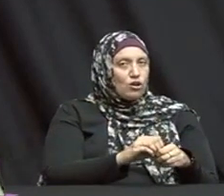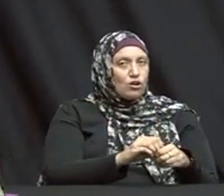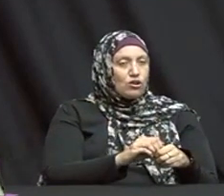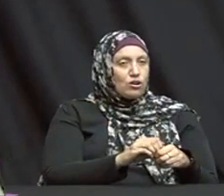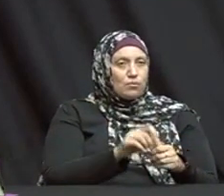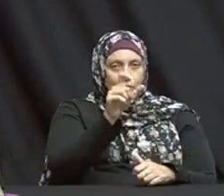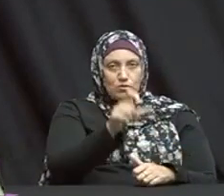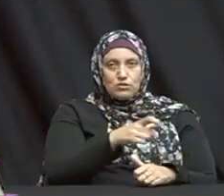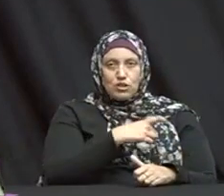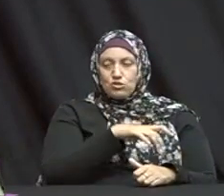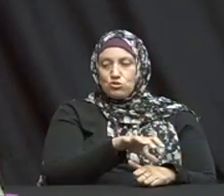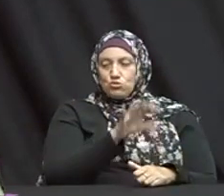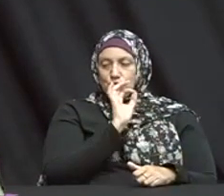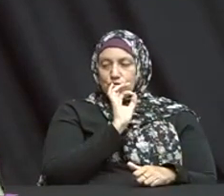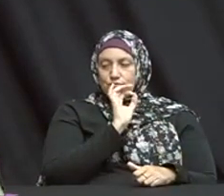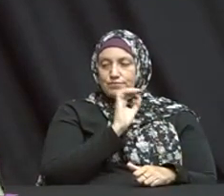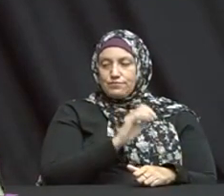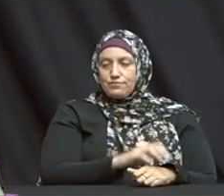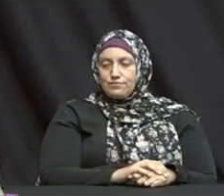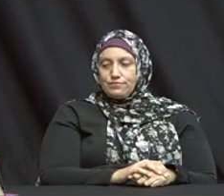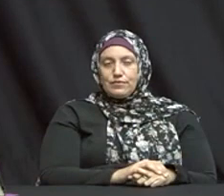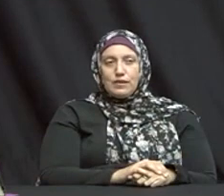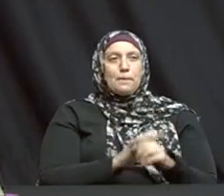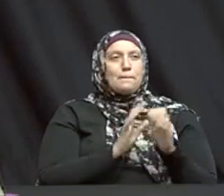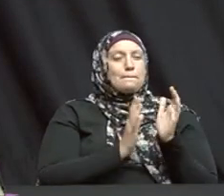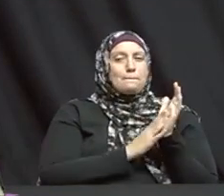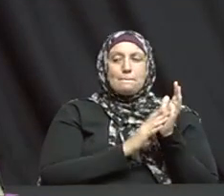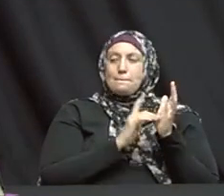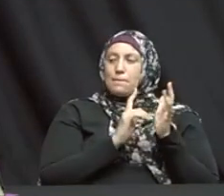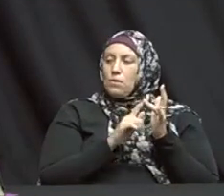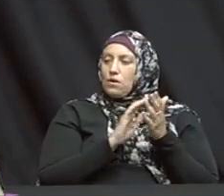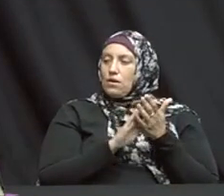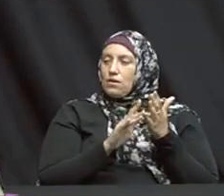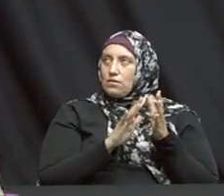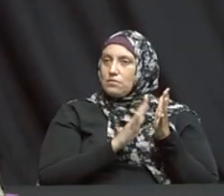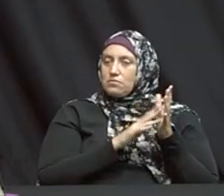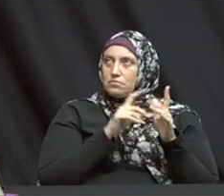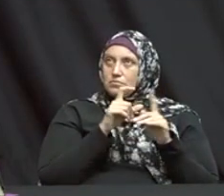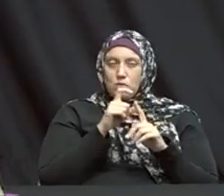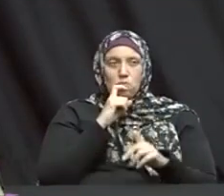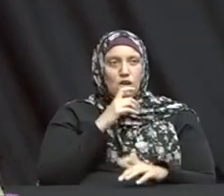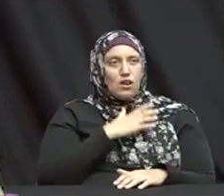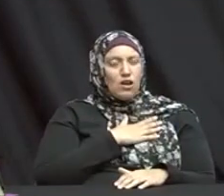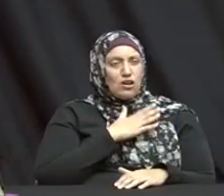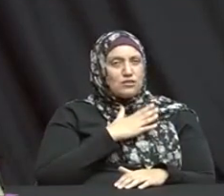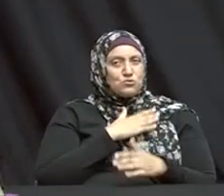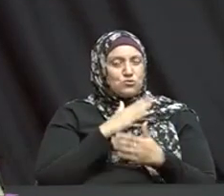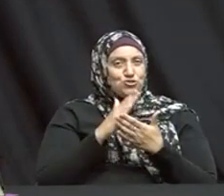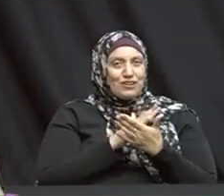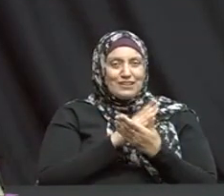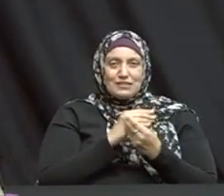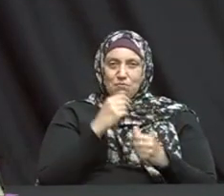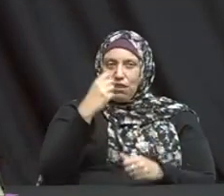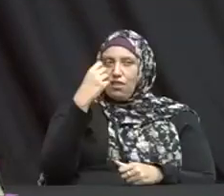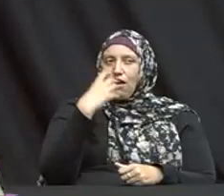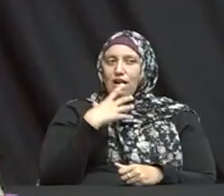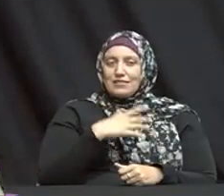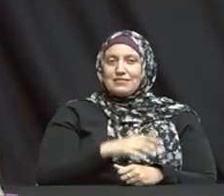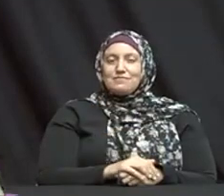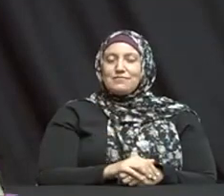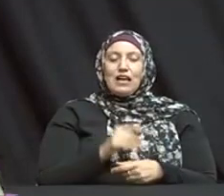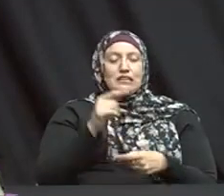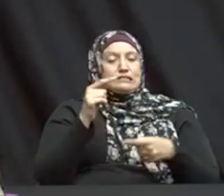Could I perhaps shed some light? Because I've had this debate with this